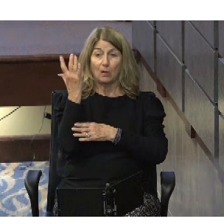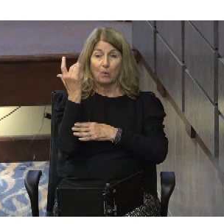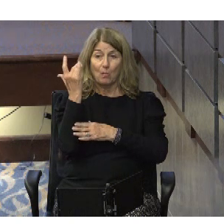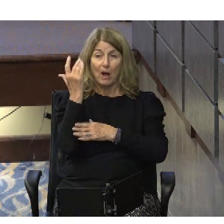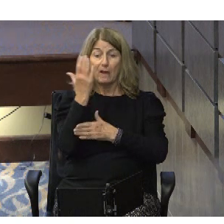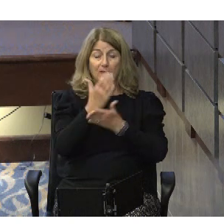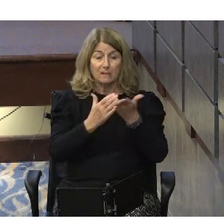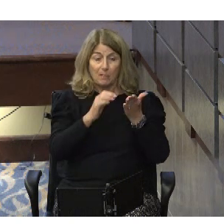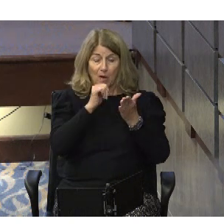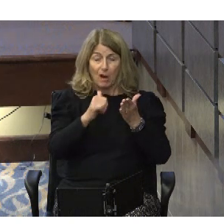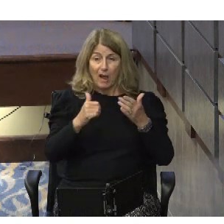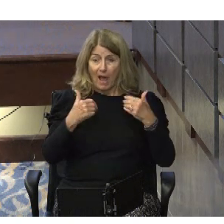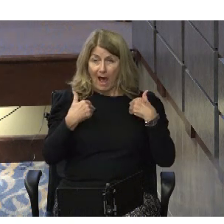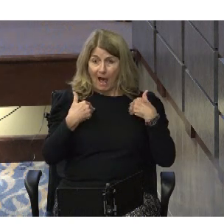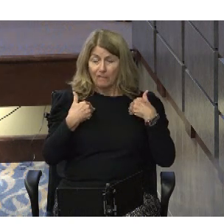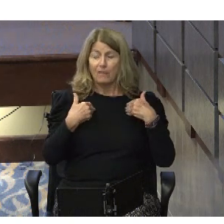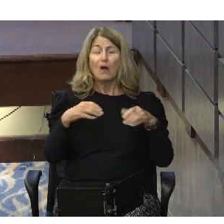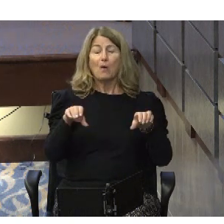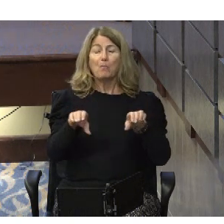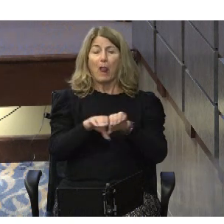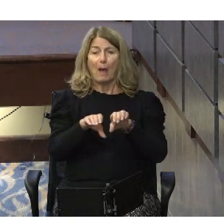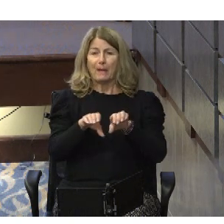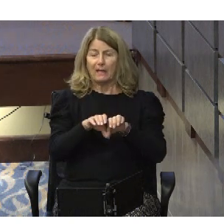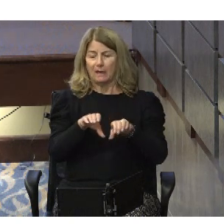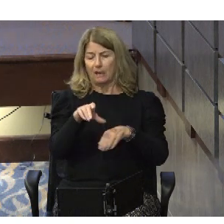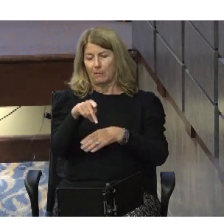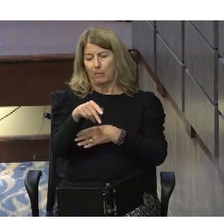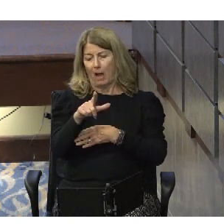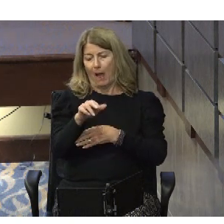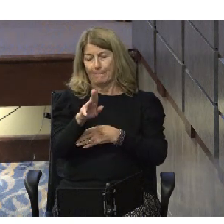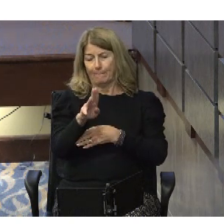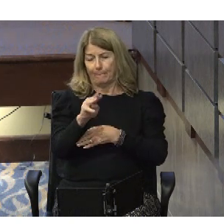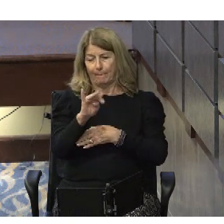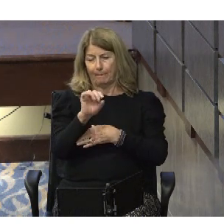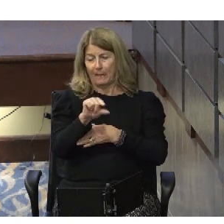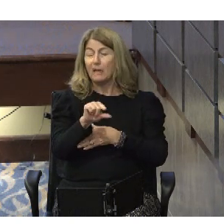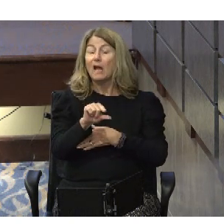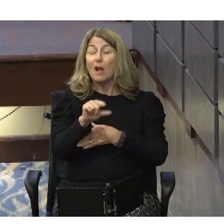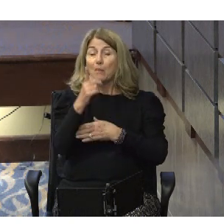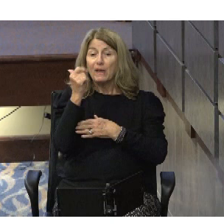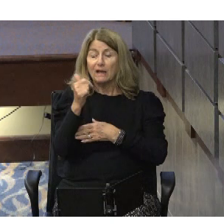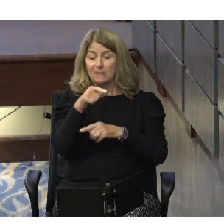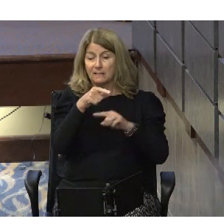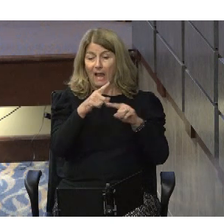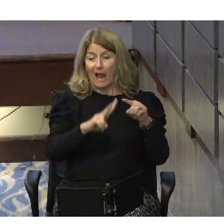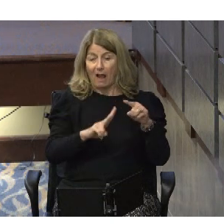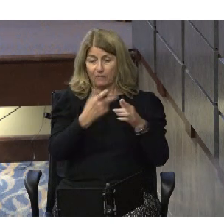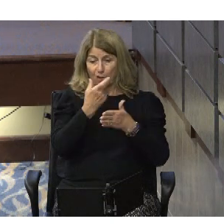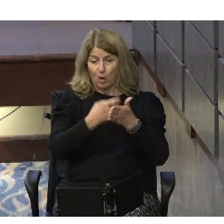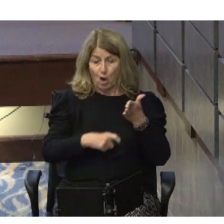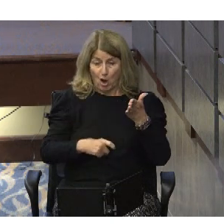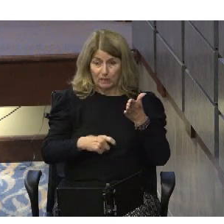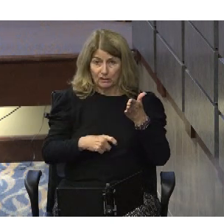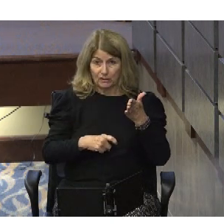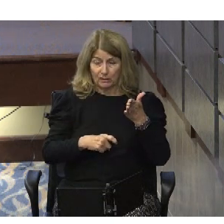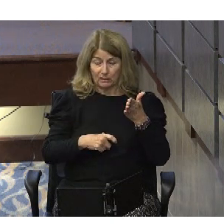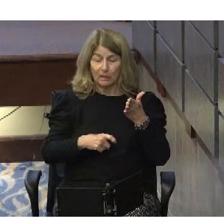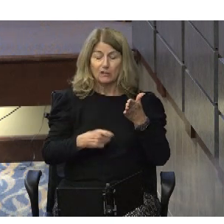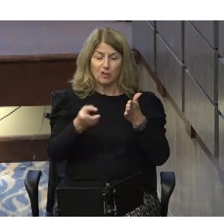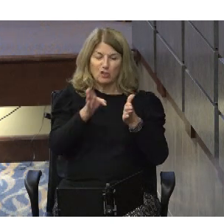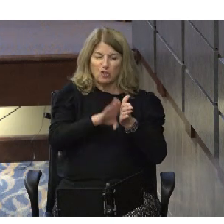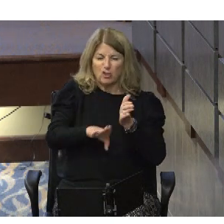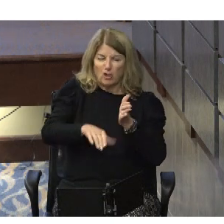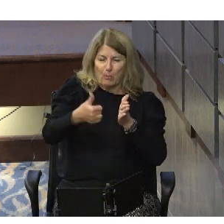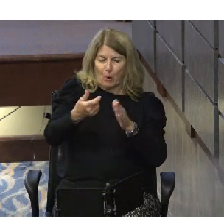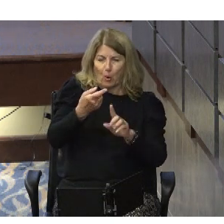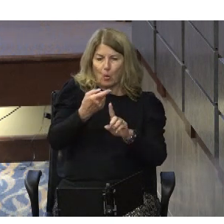plumbing? I think I addressed that a little bit. It does create half the cost, which then gets passed on to a much cheaper rental rate.